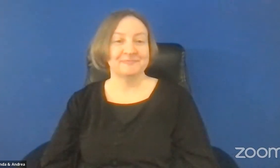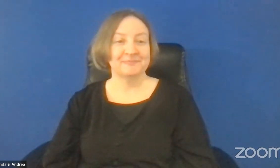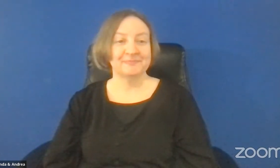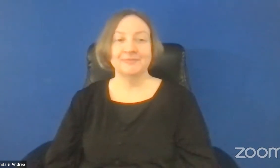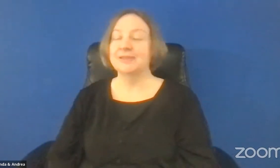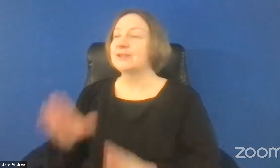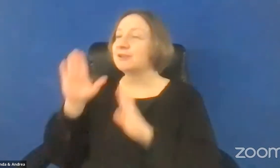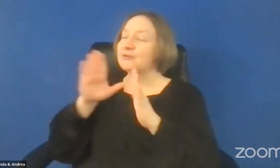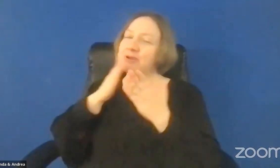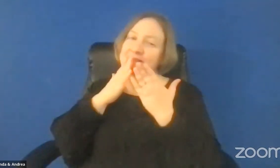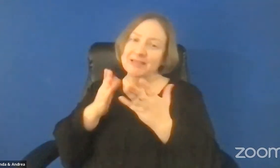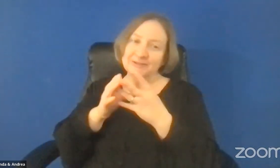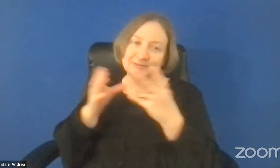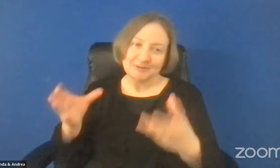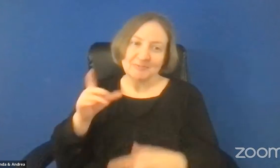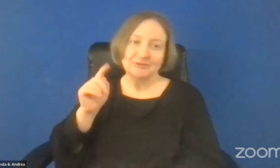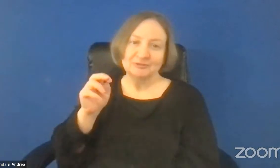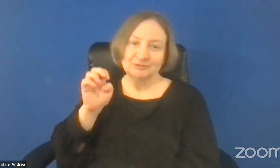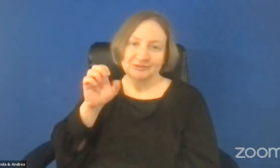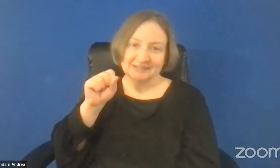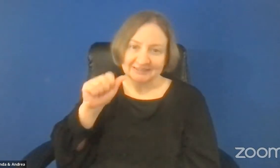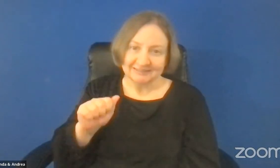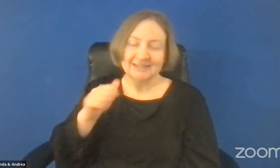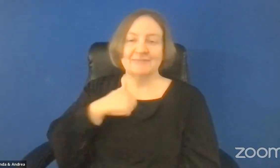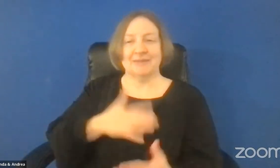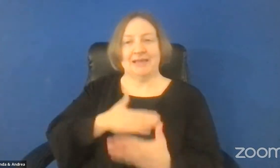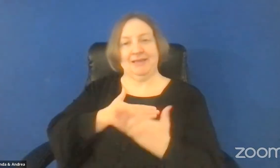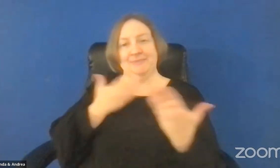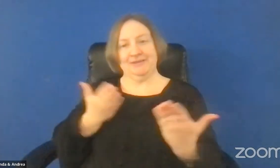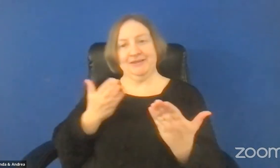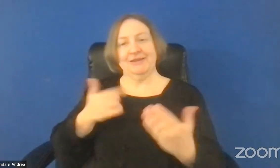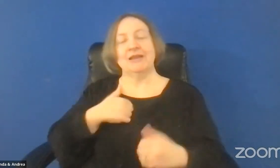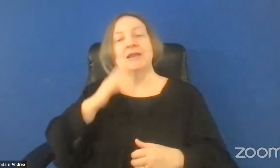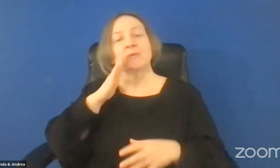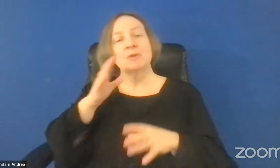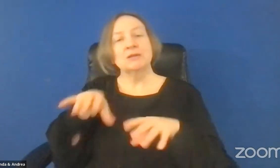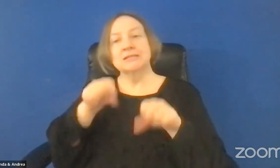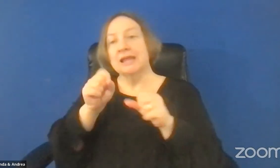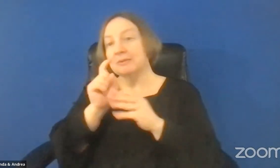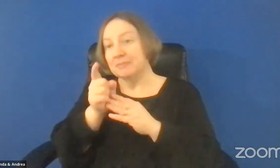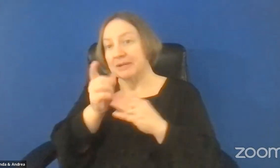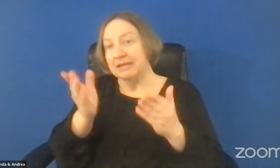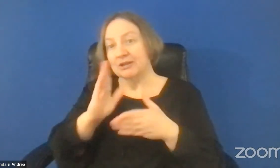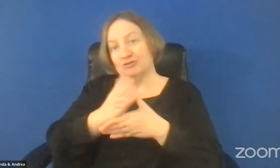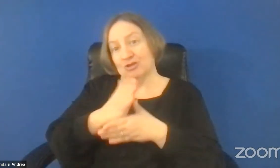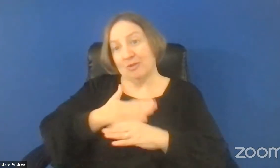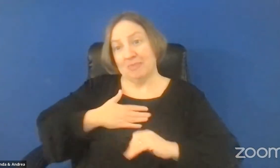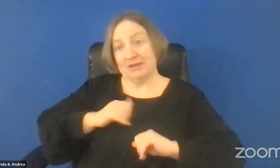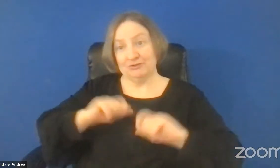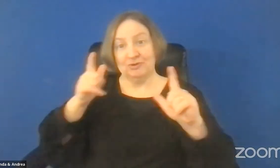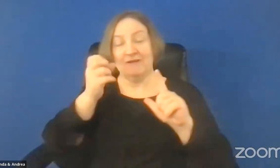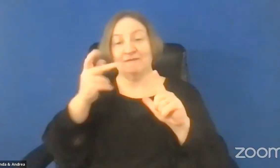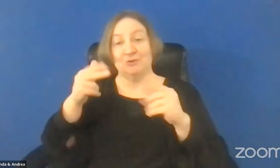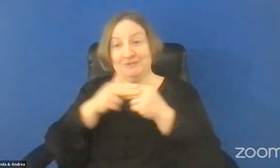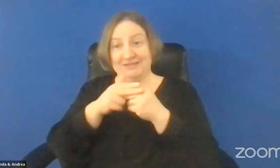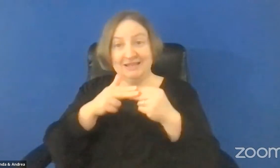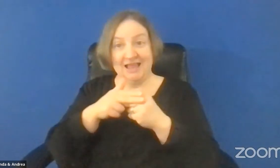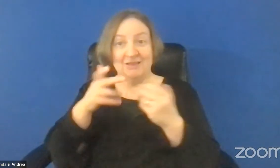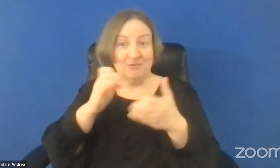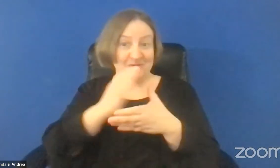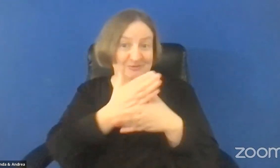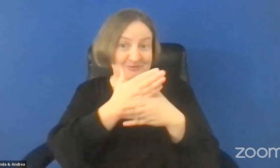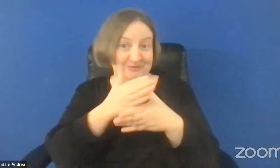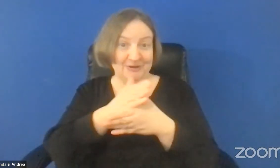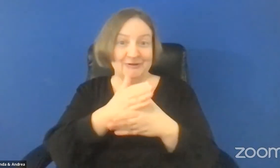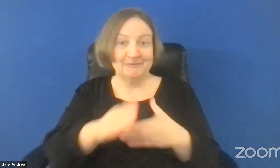Great. Thank you so much, Tressa. I'm so happy to be here. I'm going to take a quick minute here and share my screen. I have a couple slides I want to share.